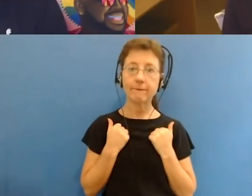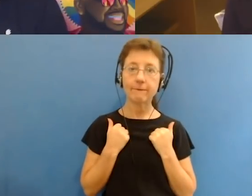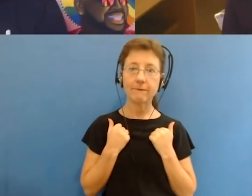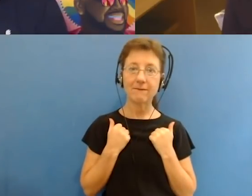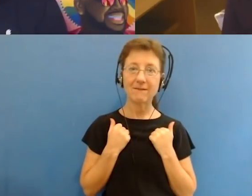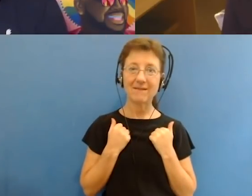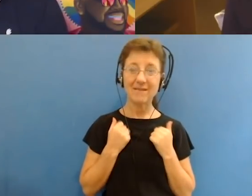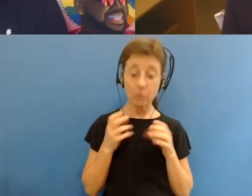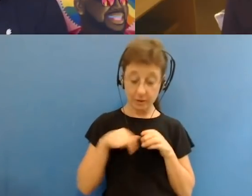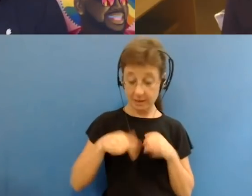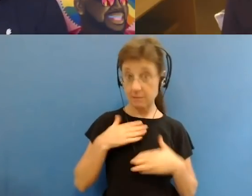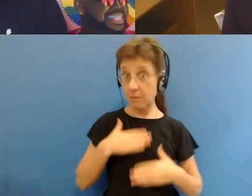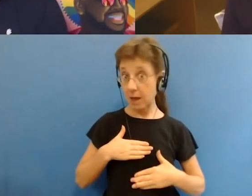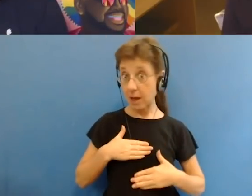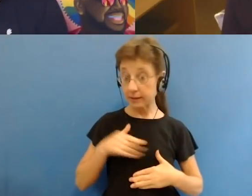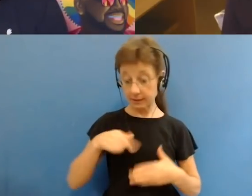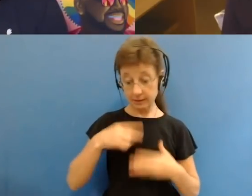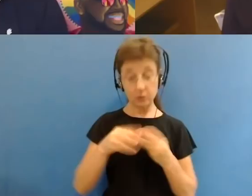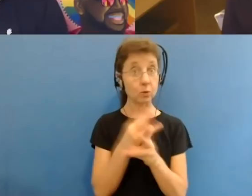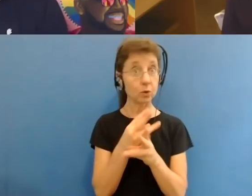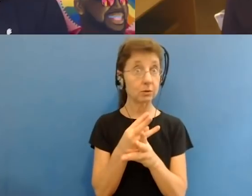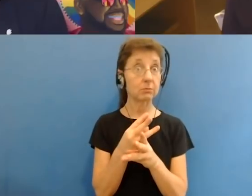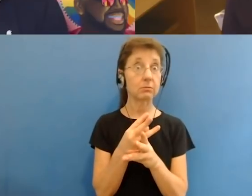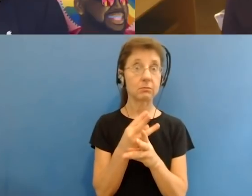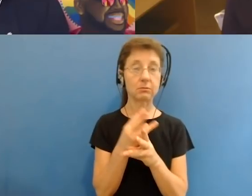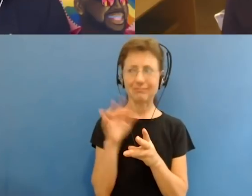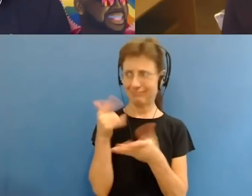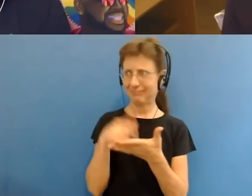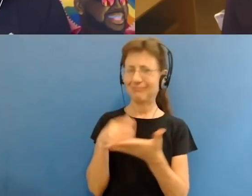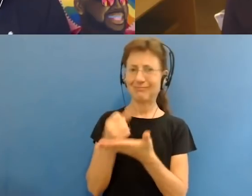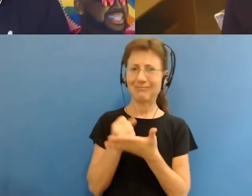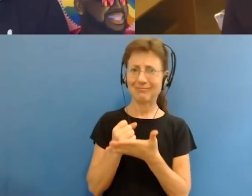world. It's something that's offered through my